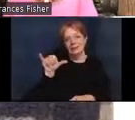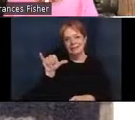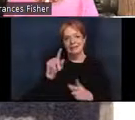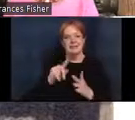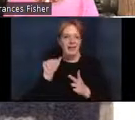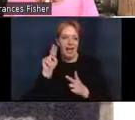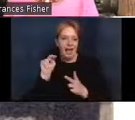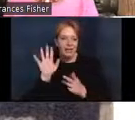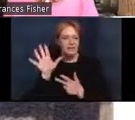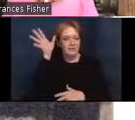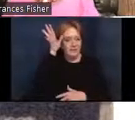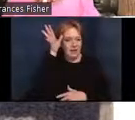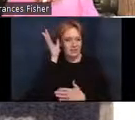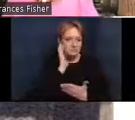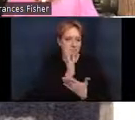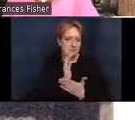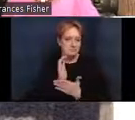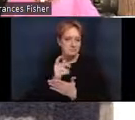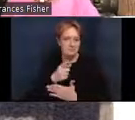father.